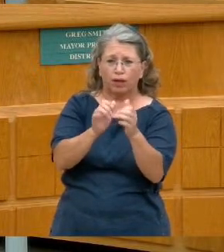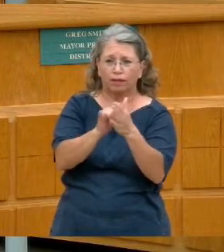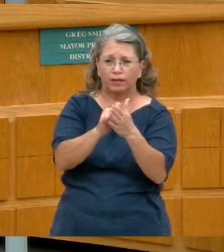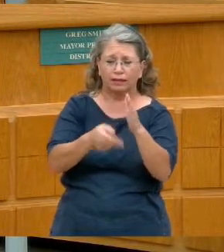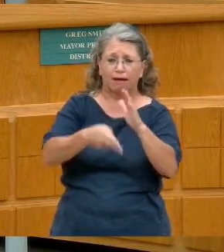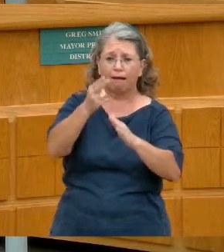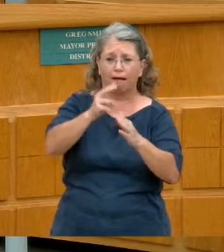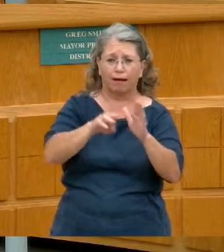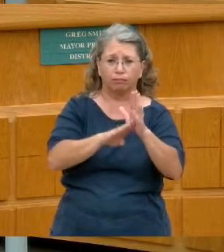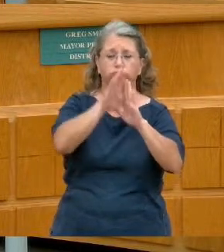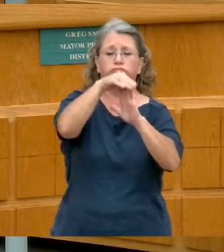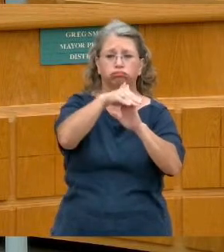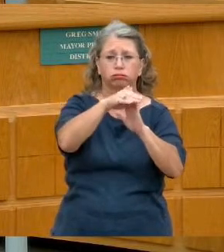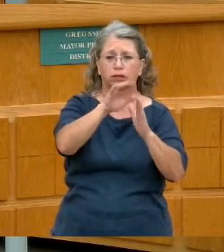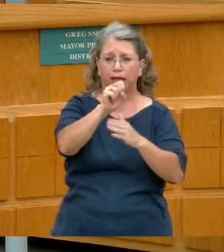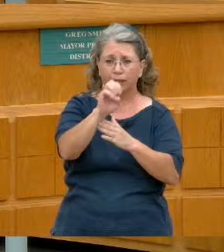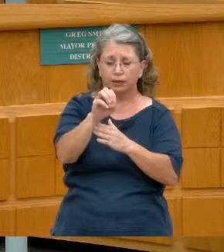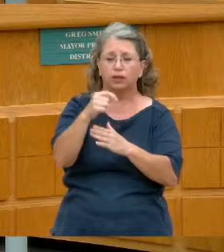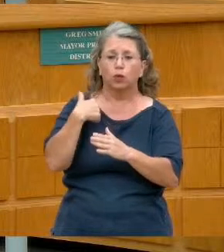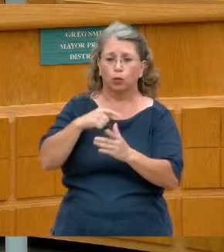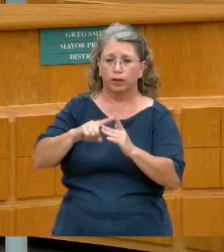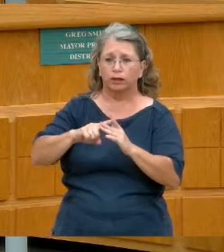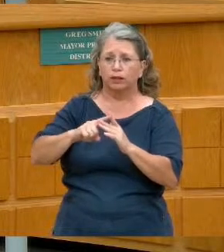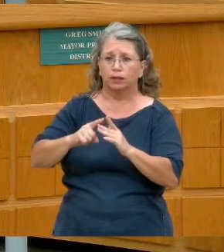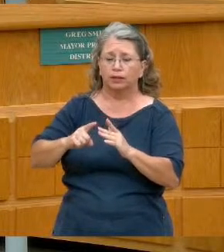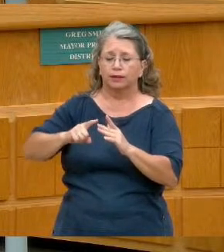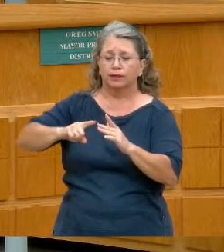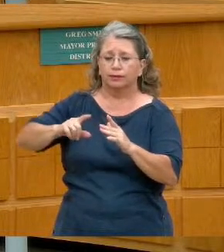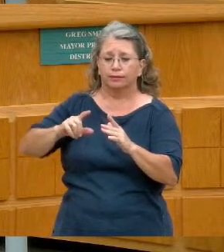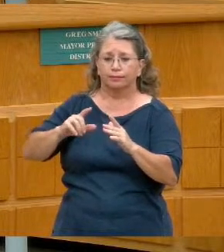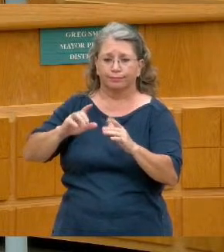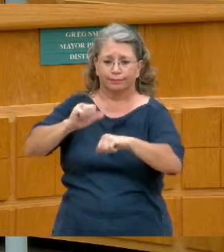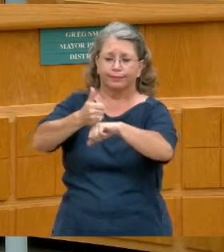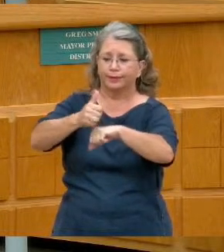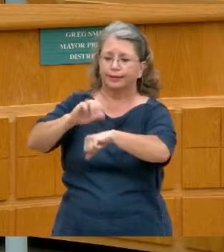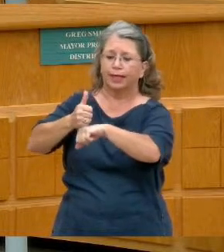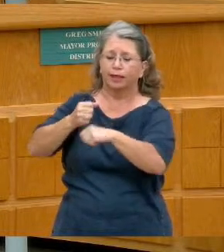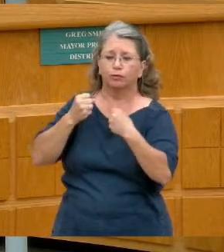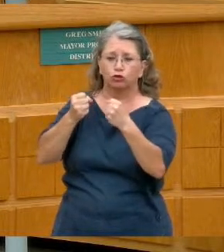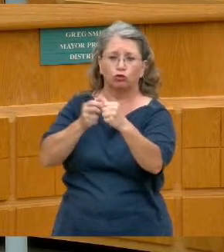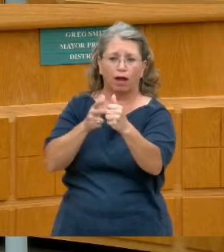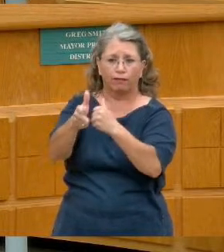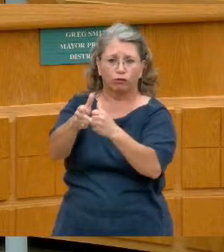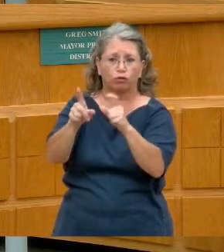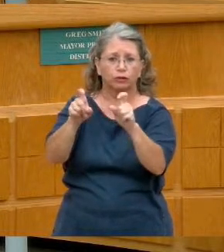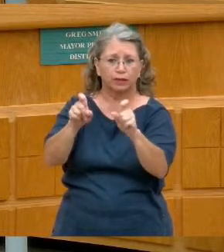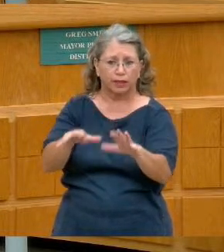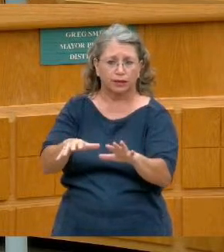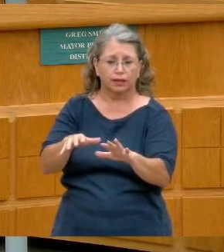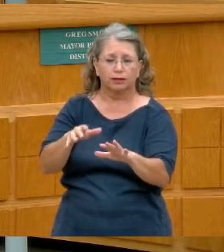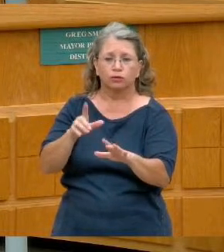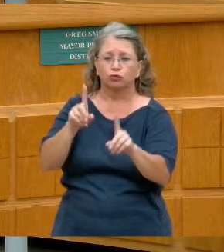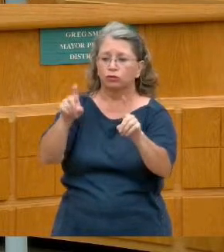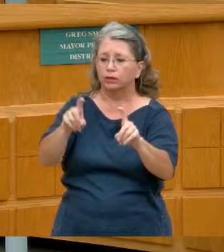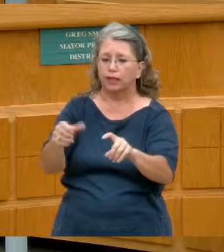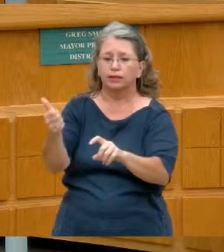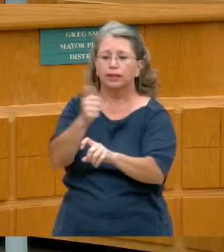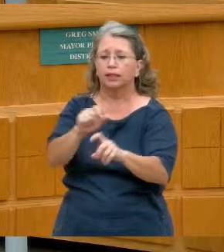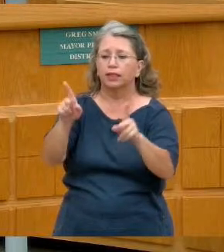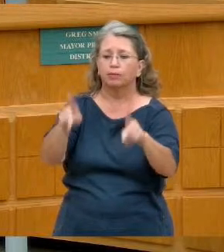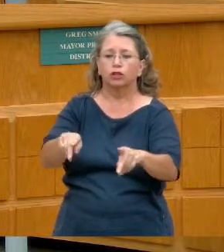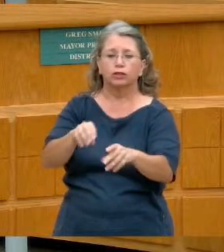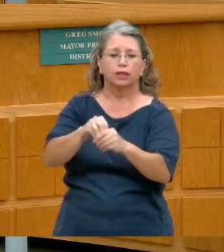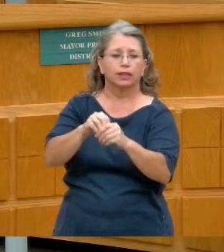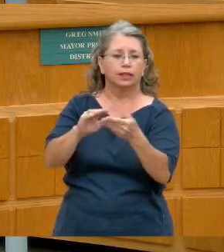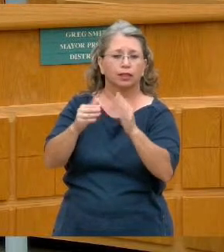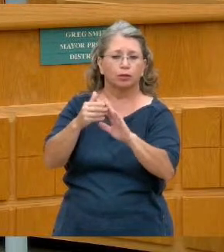a series of drive-thrus to try to detect anyone that is positive in the community that might be spreading the virus.